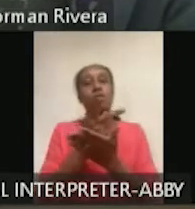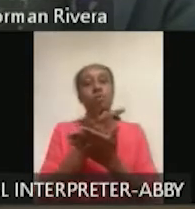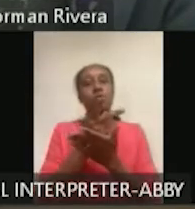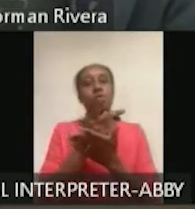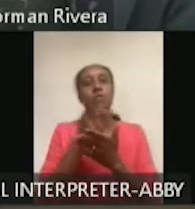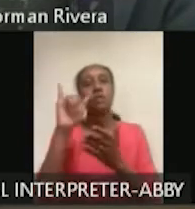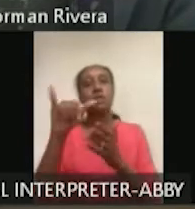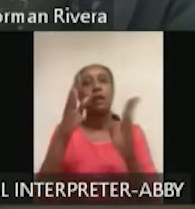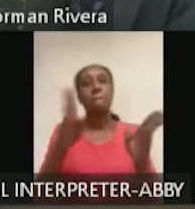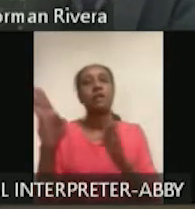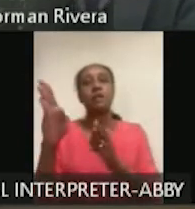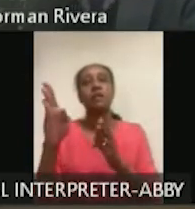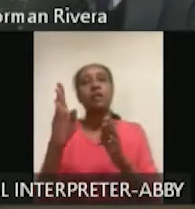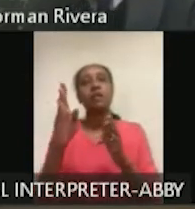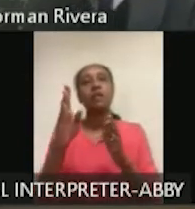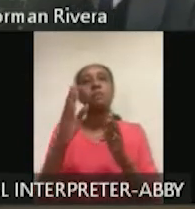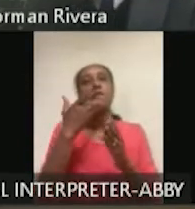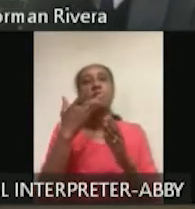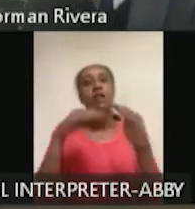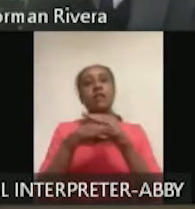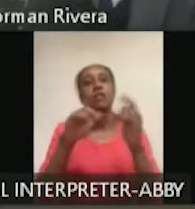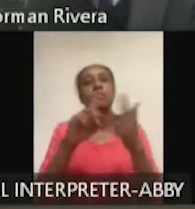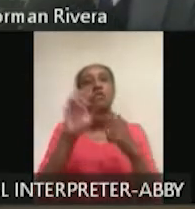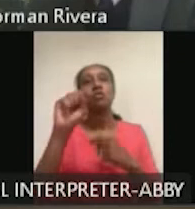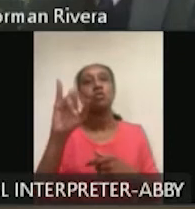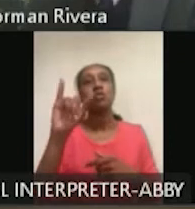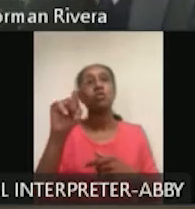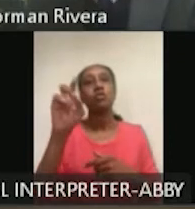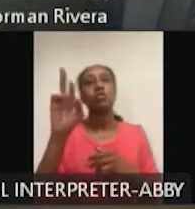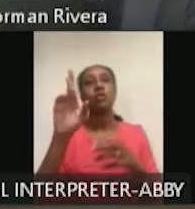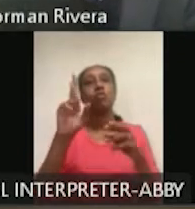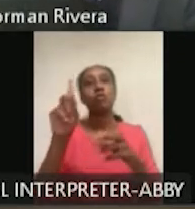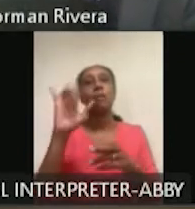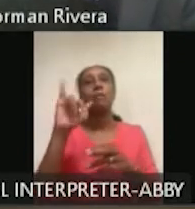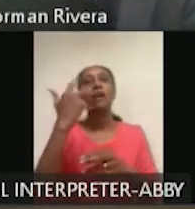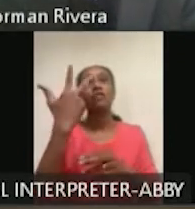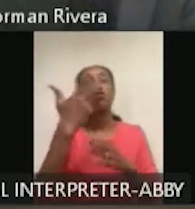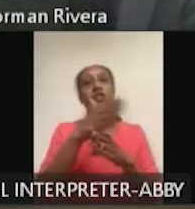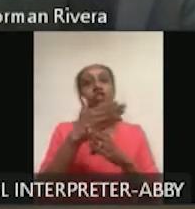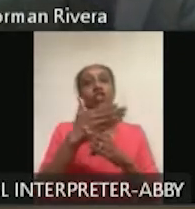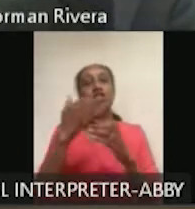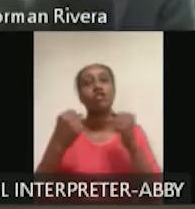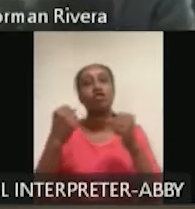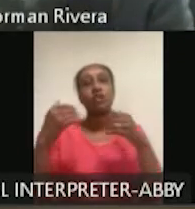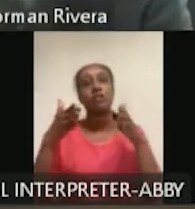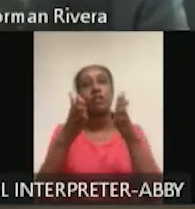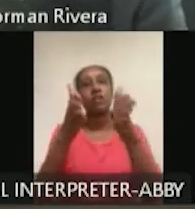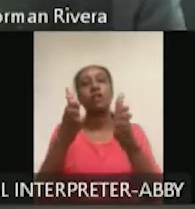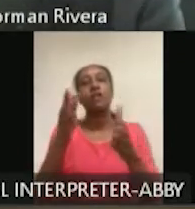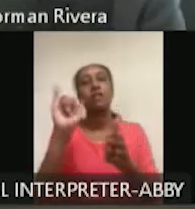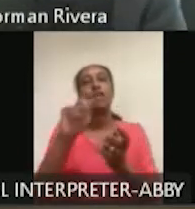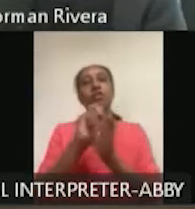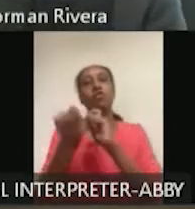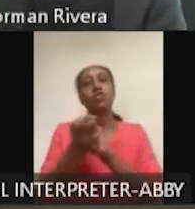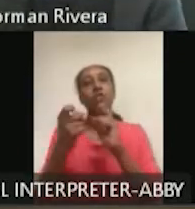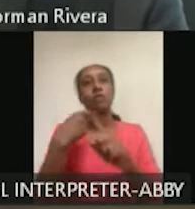plan showing preference to access Suitland Road via 3 shared access driveways, which is a change from